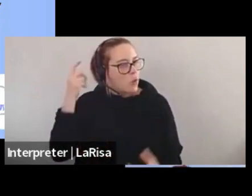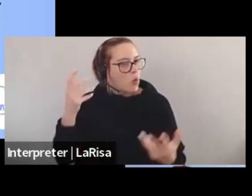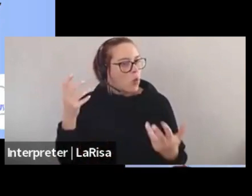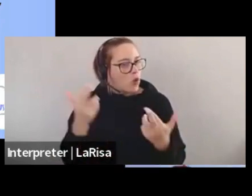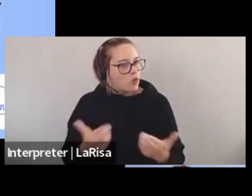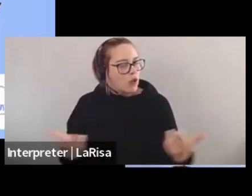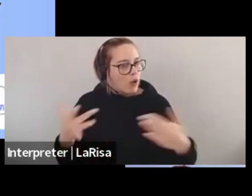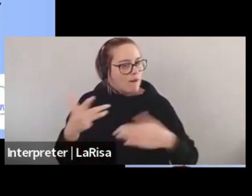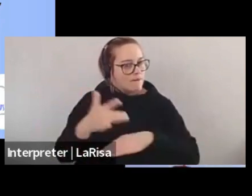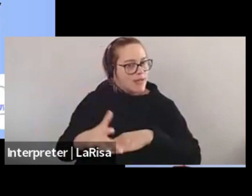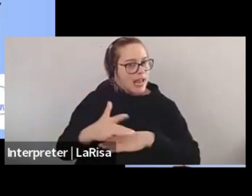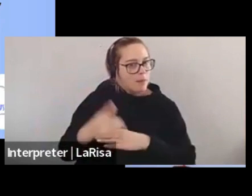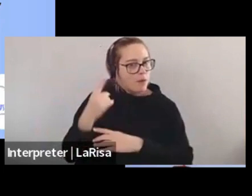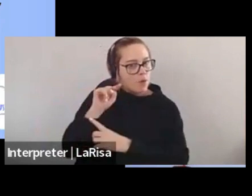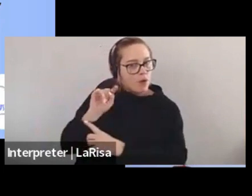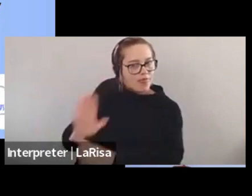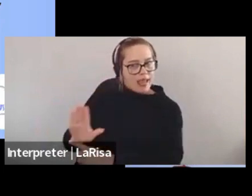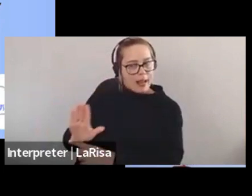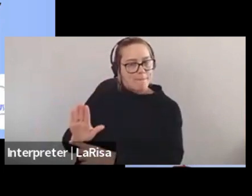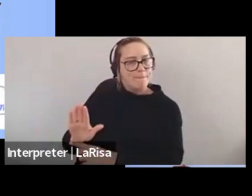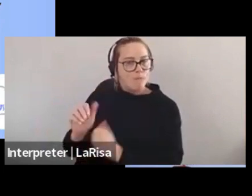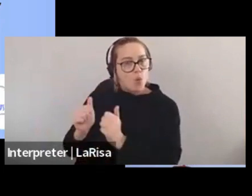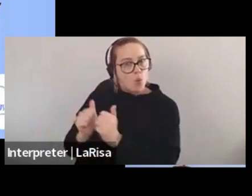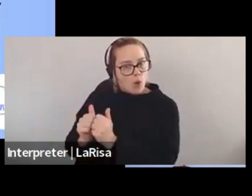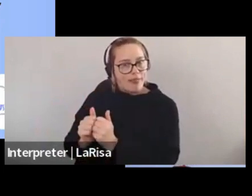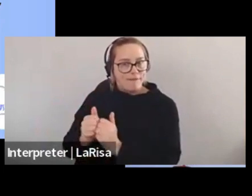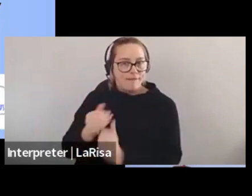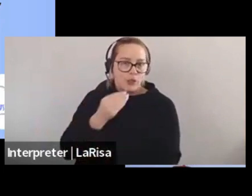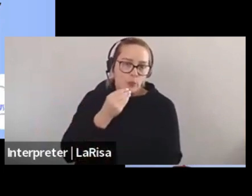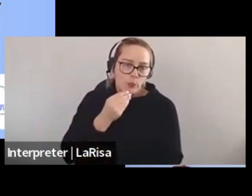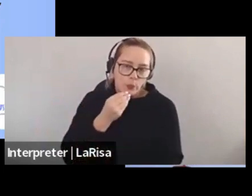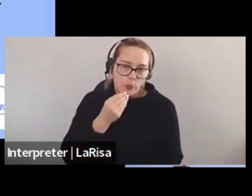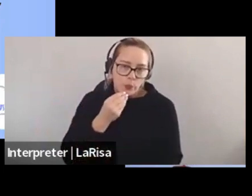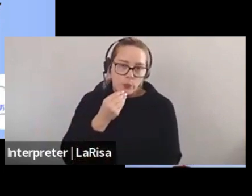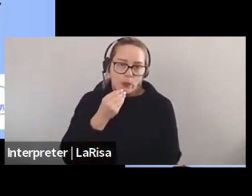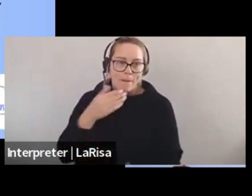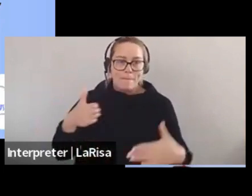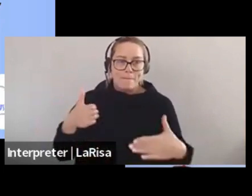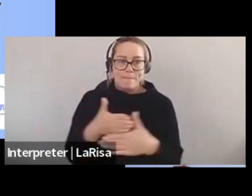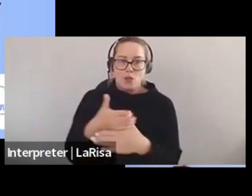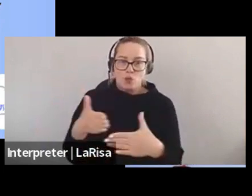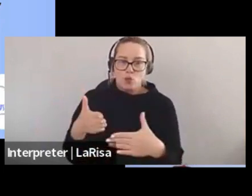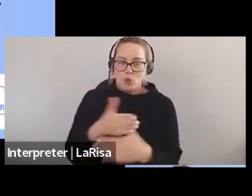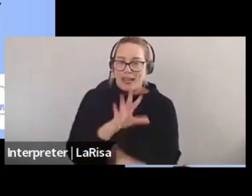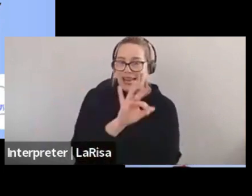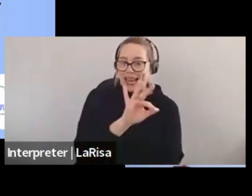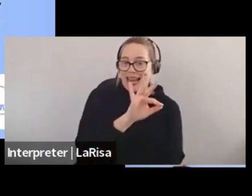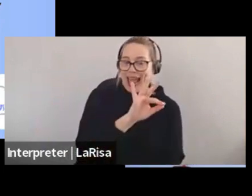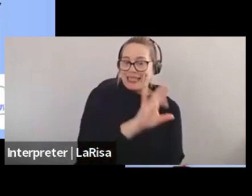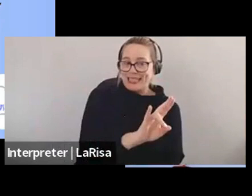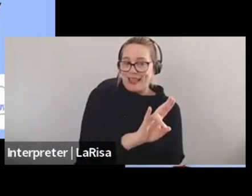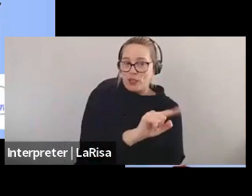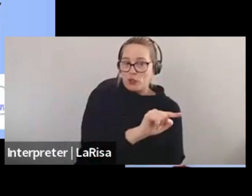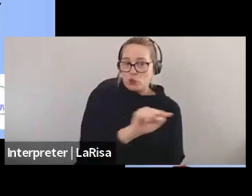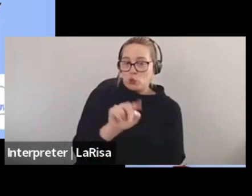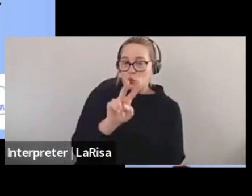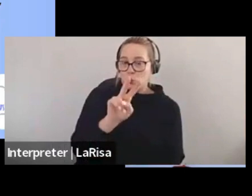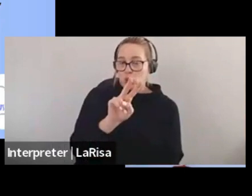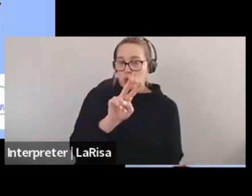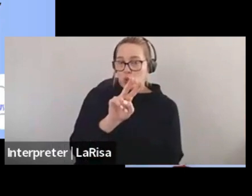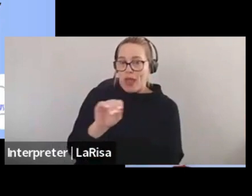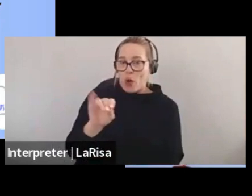be mindful of when we're thinking about the resources that are available to them with food. And